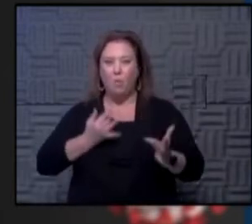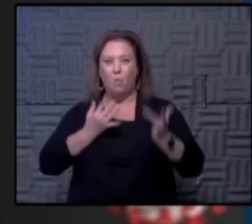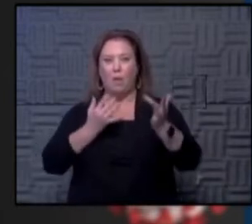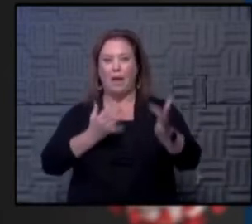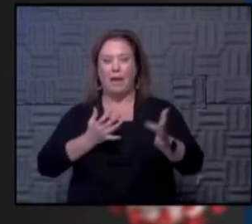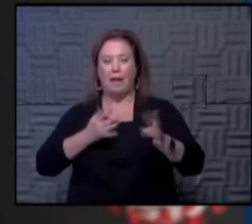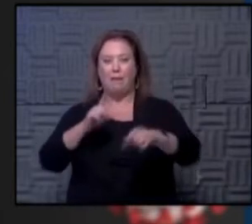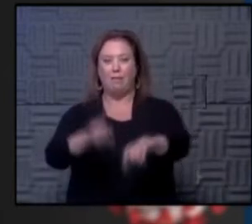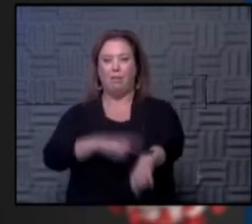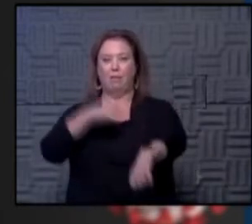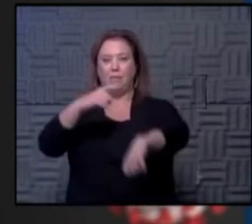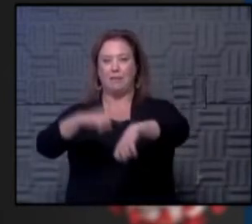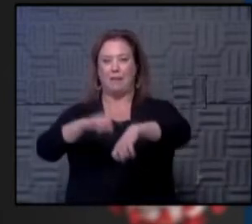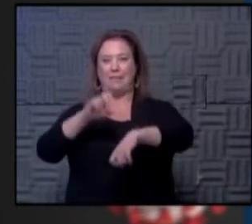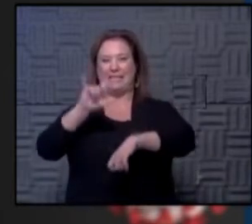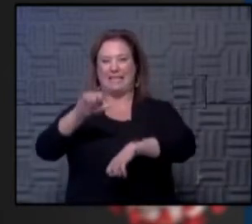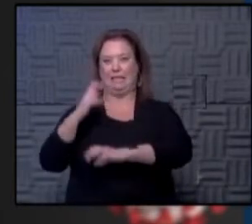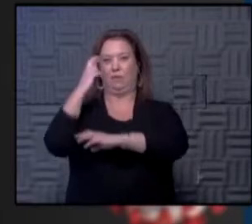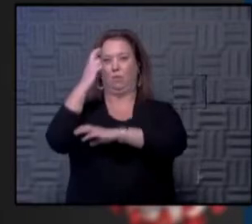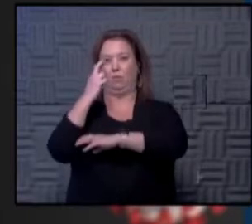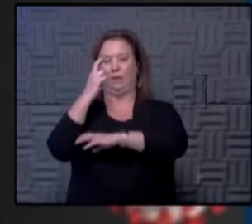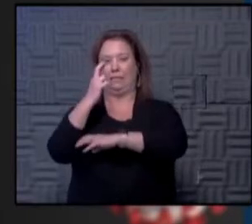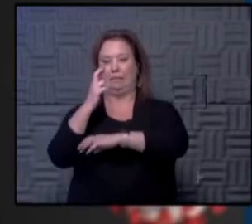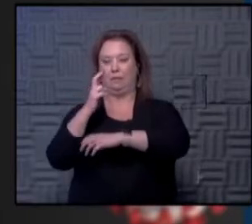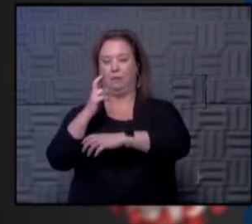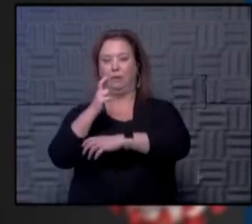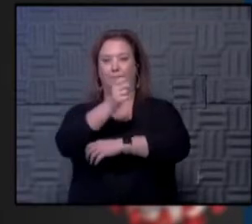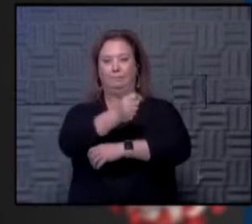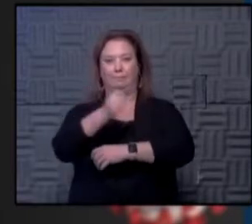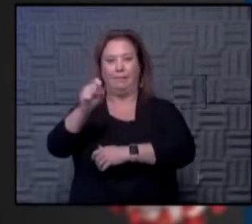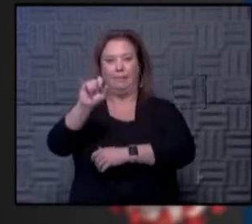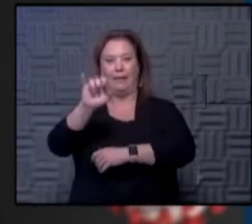And is that why they're ending up on the vent and not doing well?